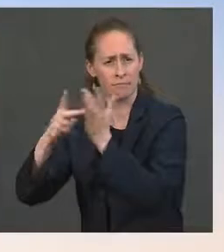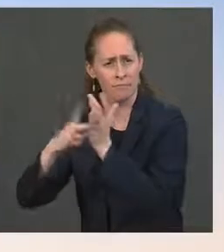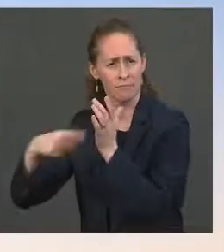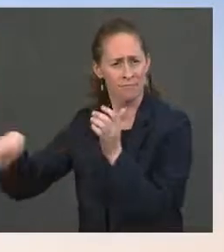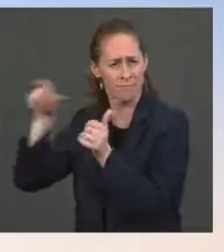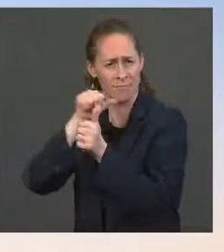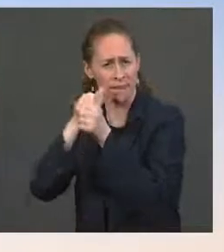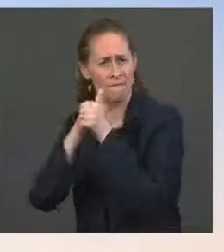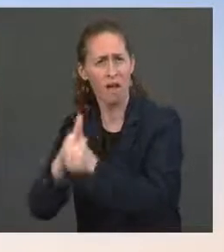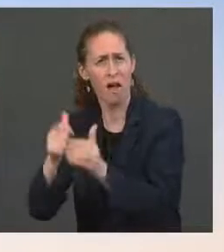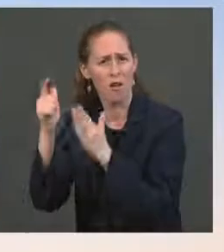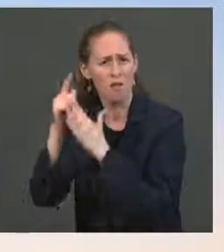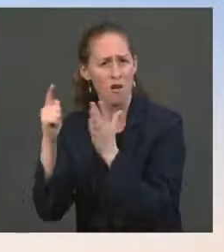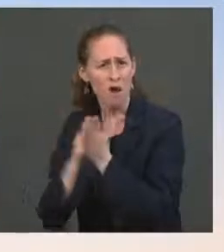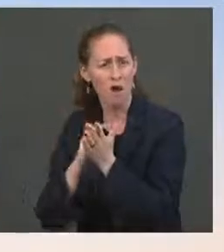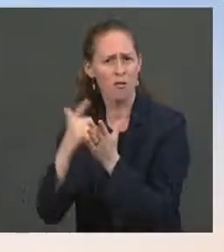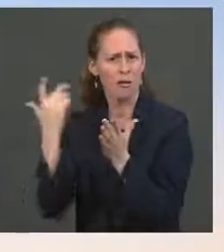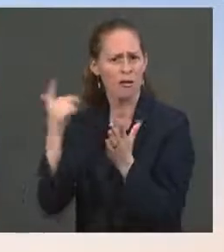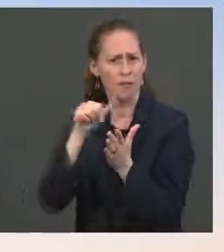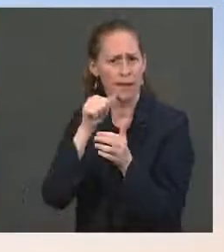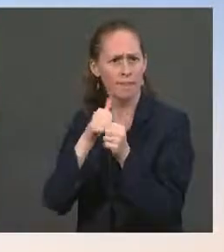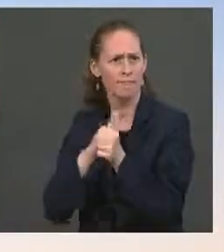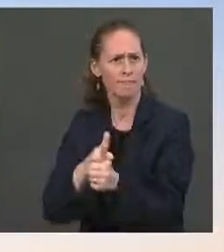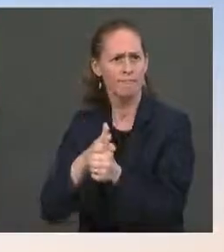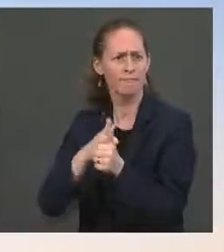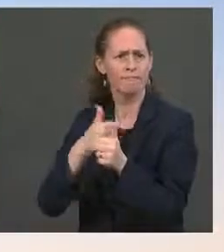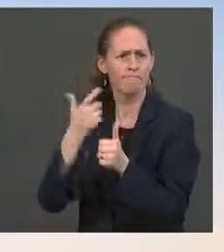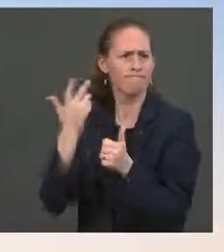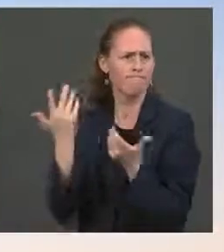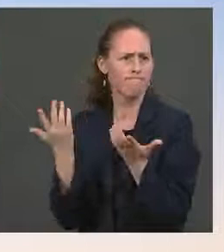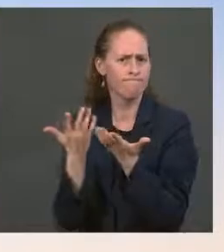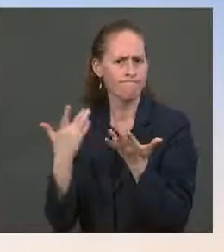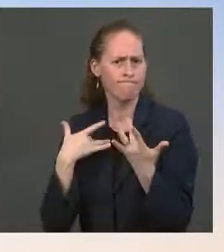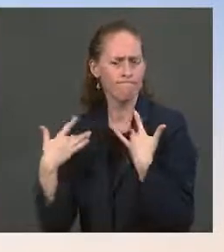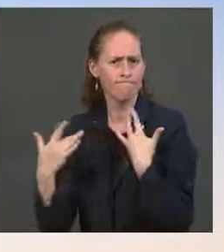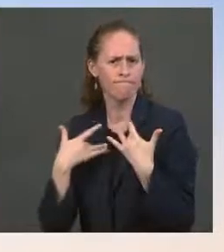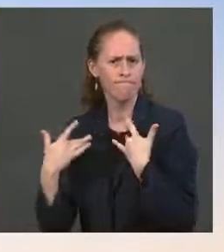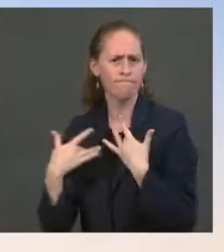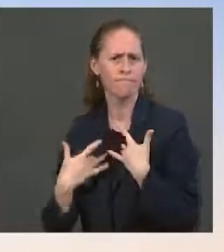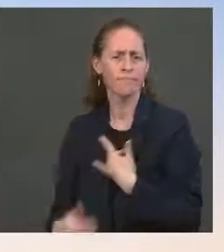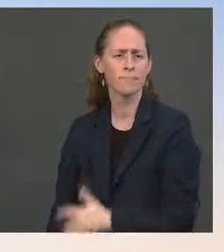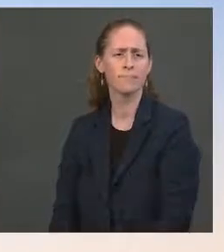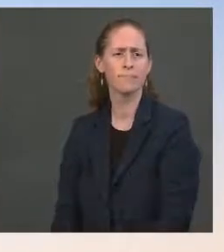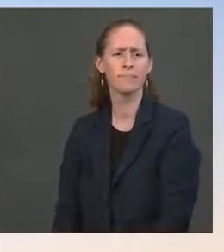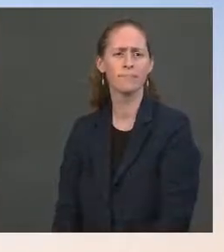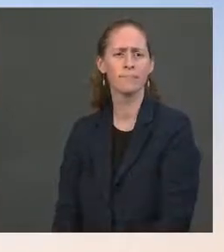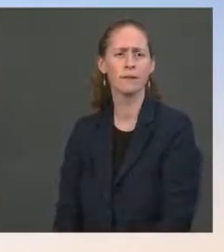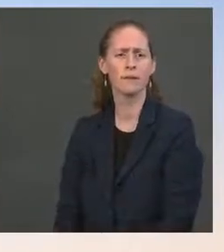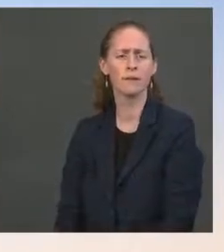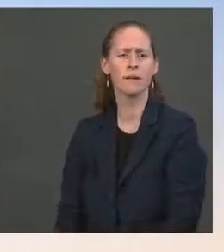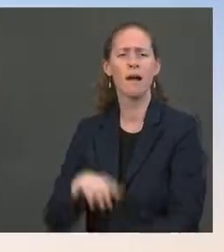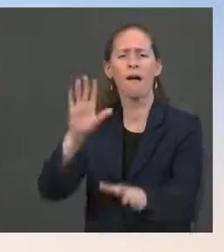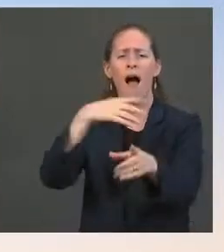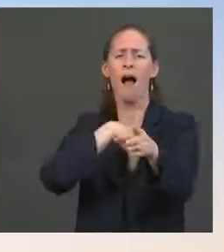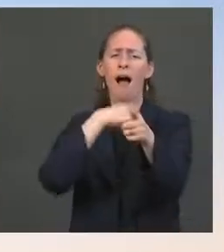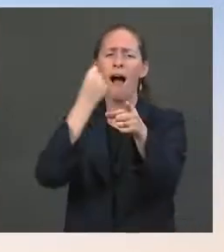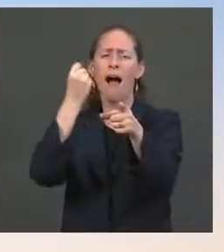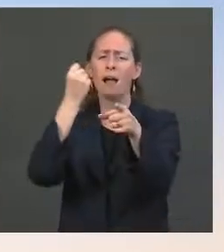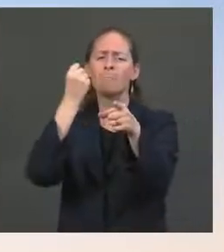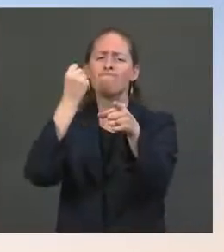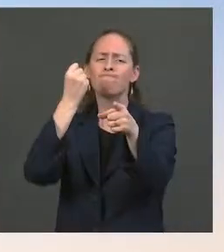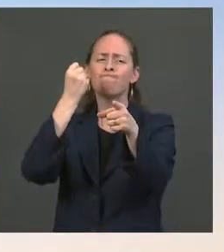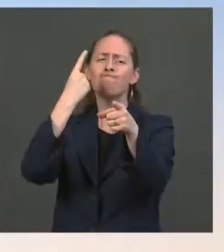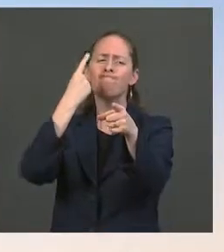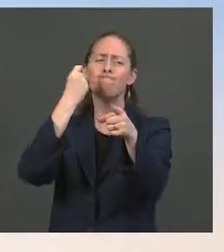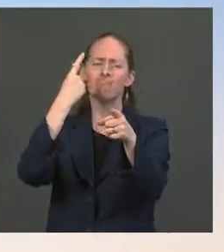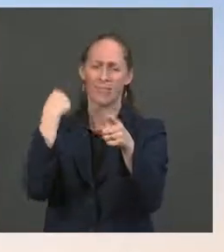these sorts of referrals. Whether or not one will happen in the future. But I understand your question. Of course we're going to follow the law,